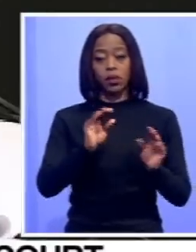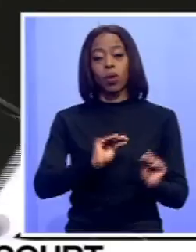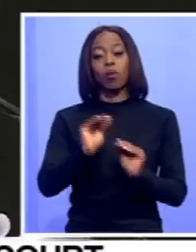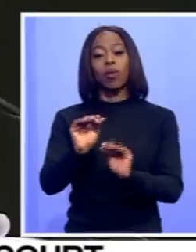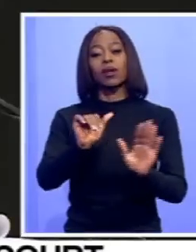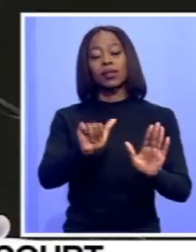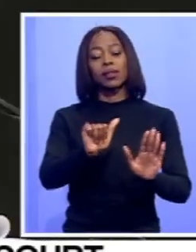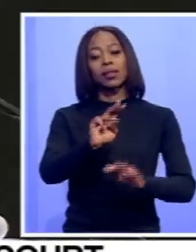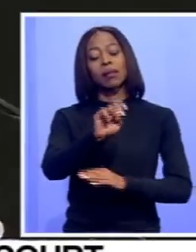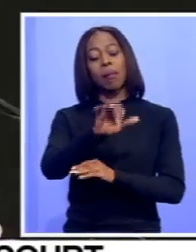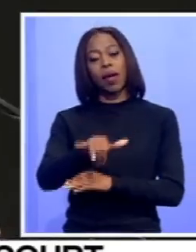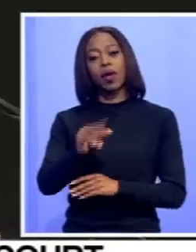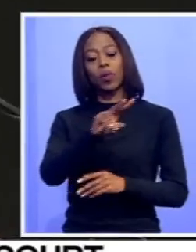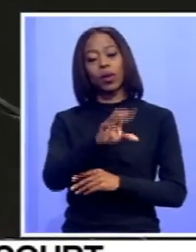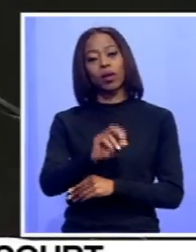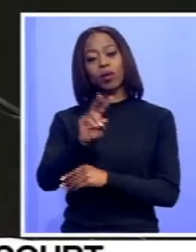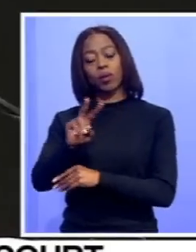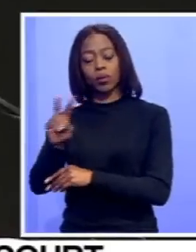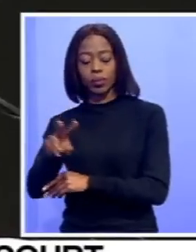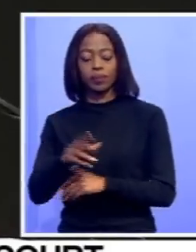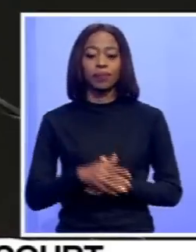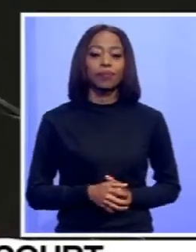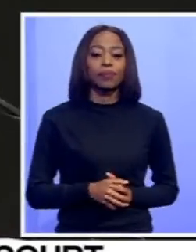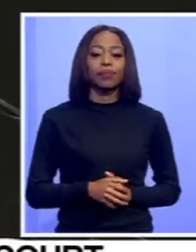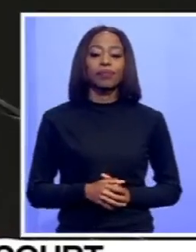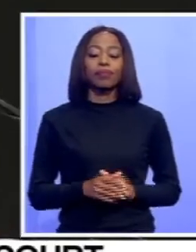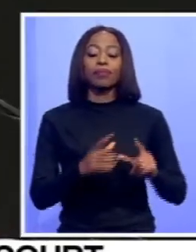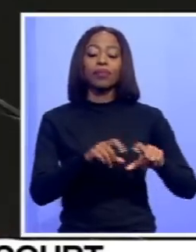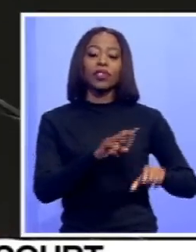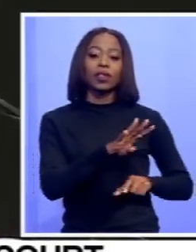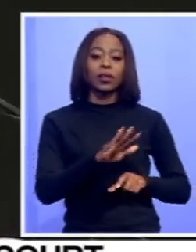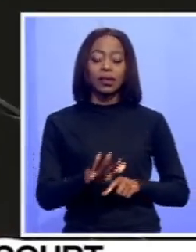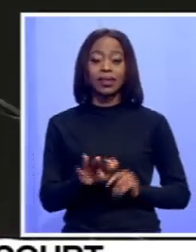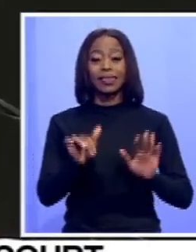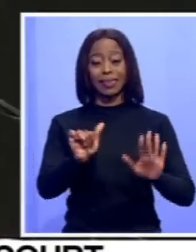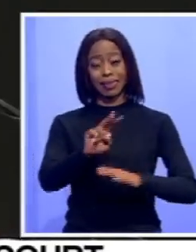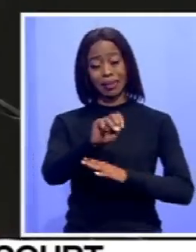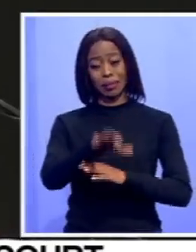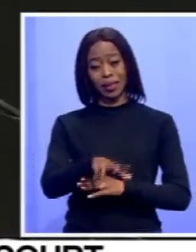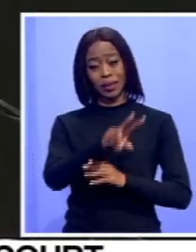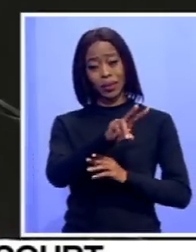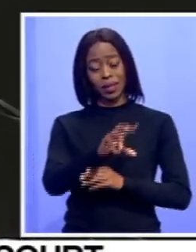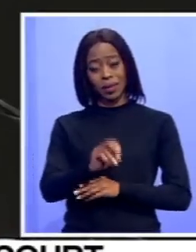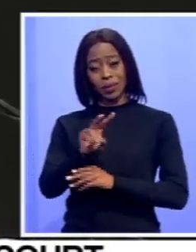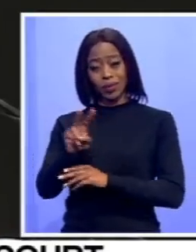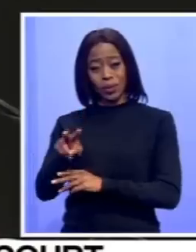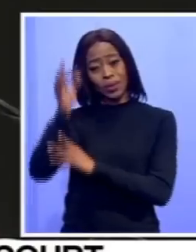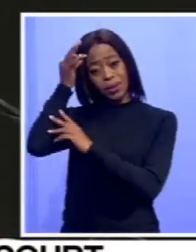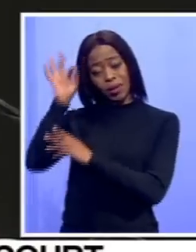May 2022. 49. On 6 May 2022, the state